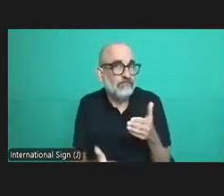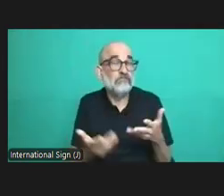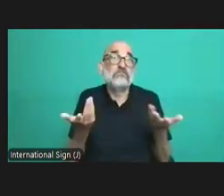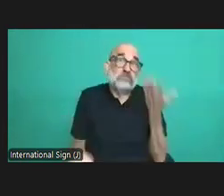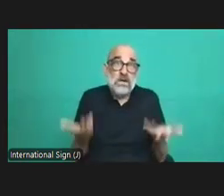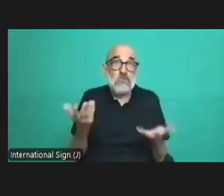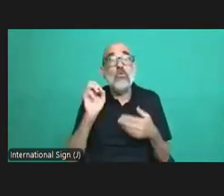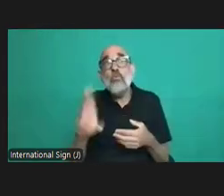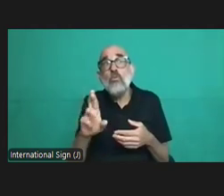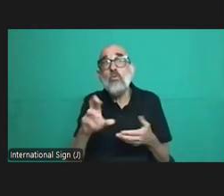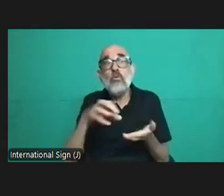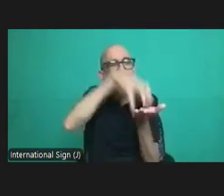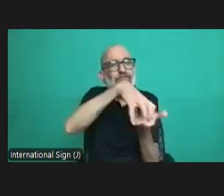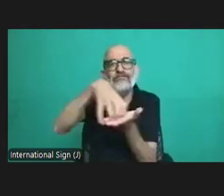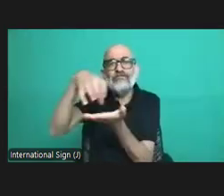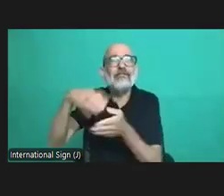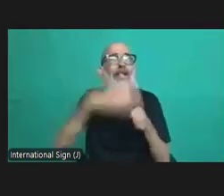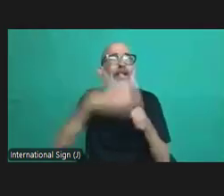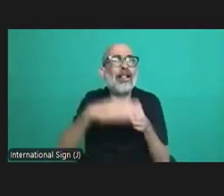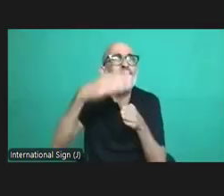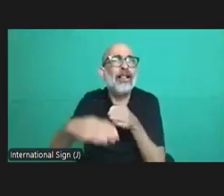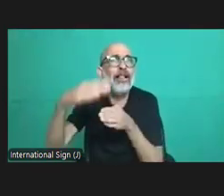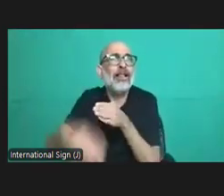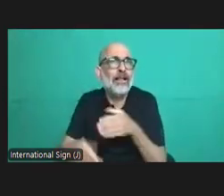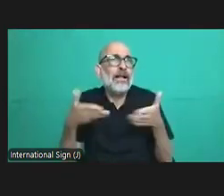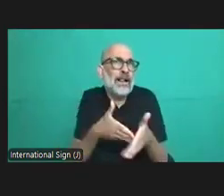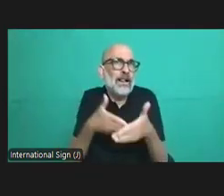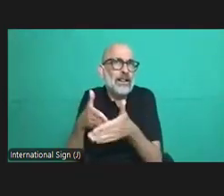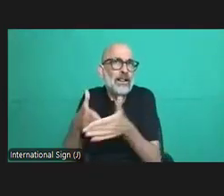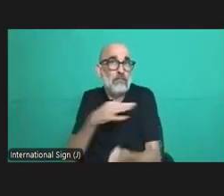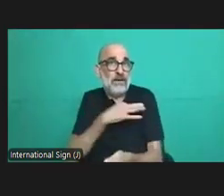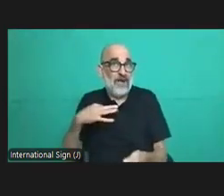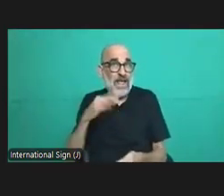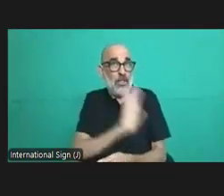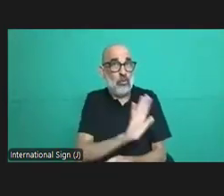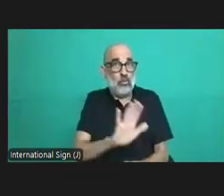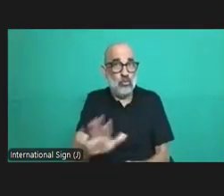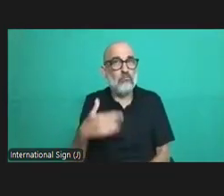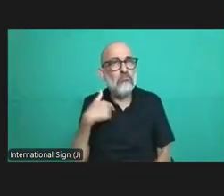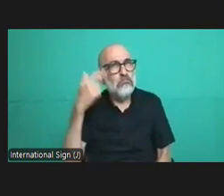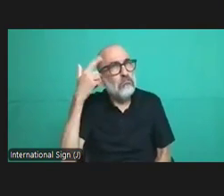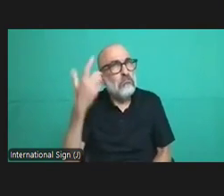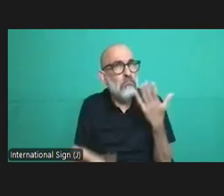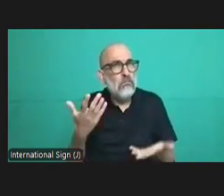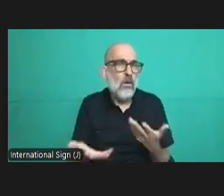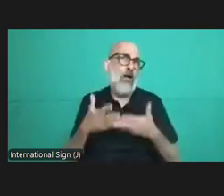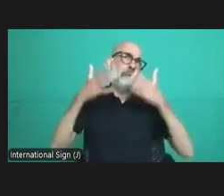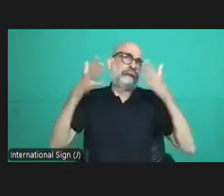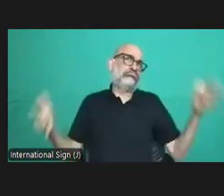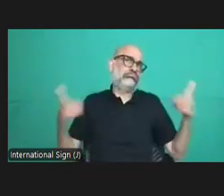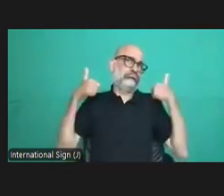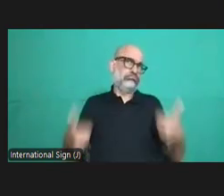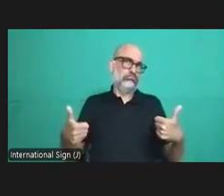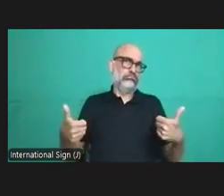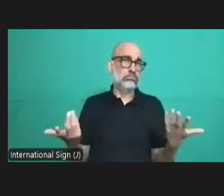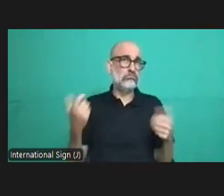private sector participating, providing primary care, complementing that primary care that we as a ministry have